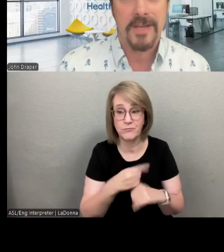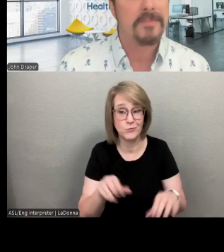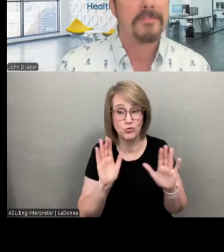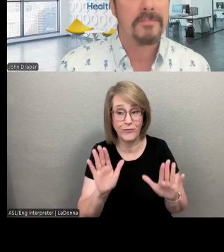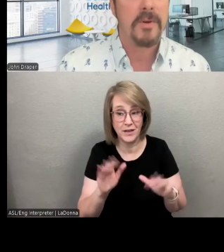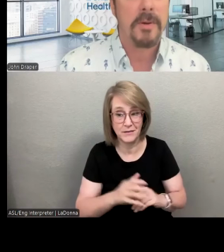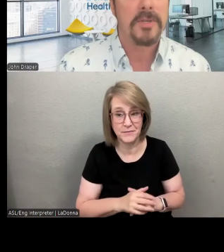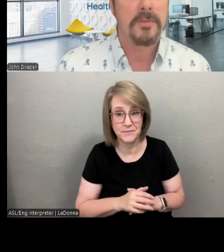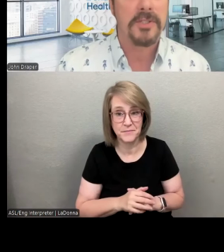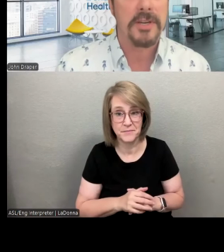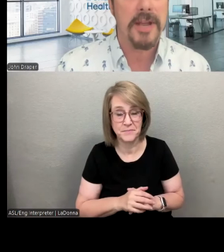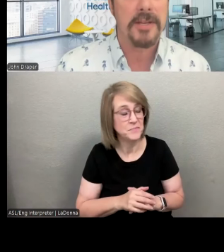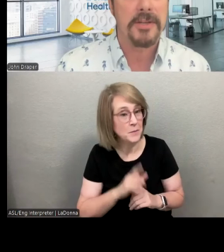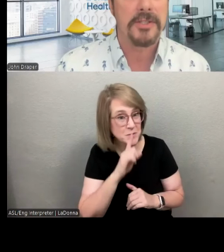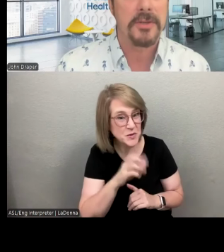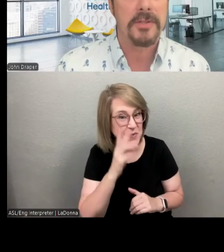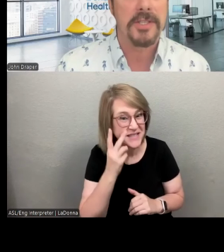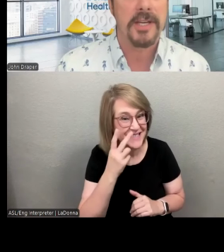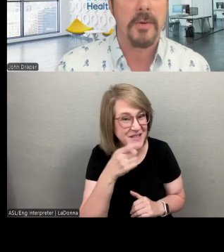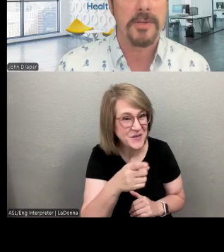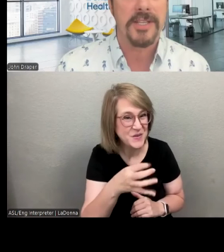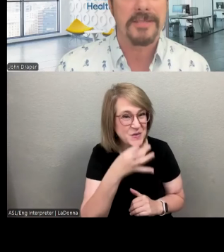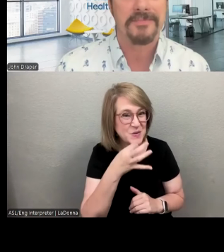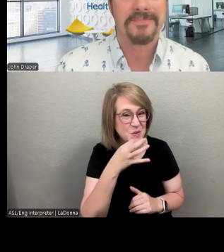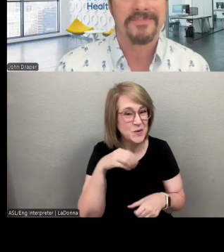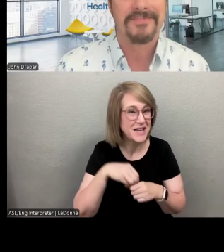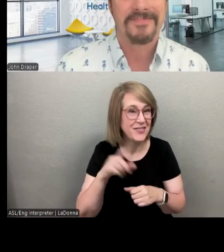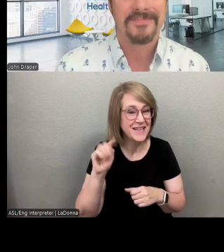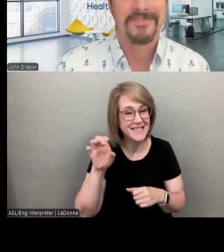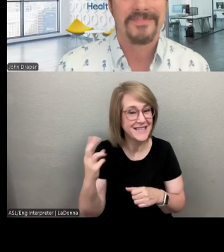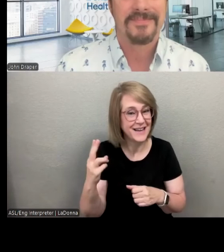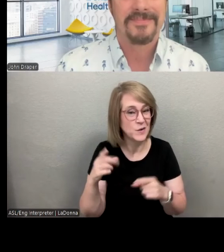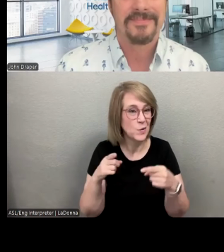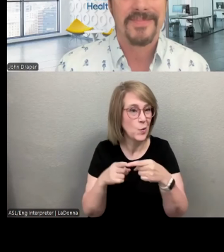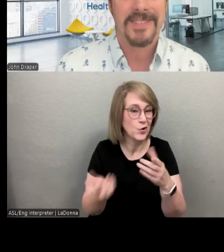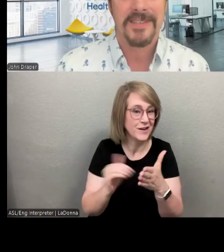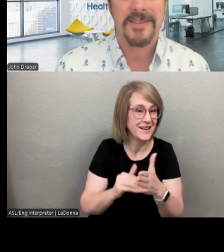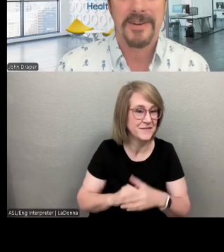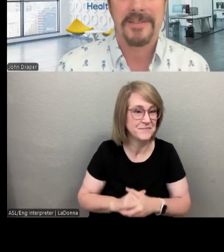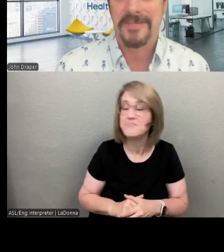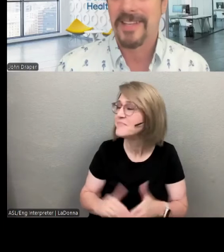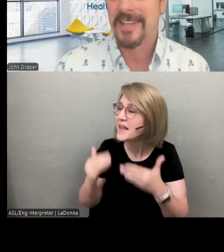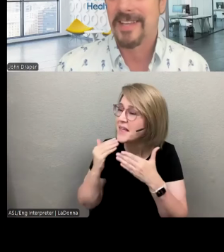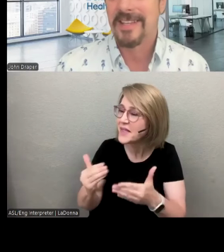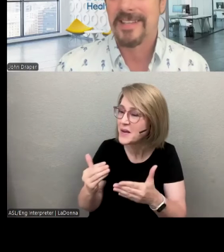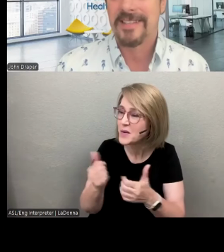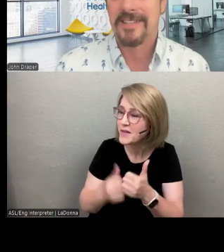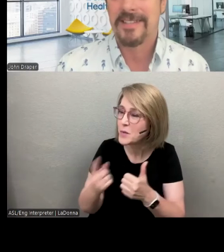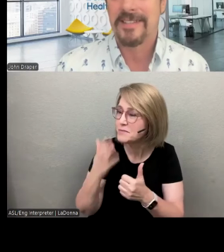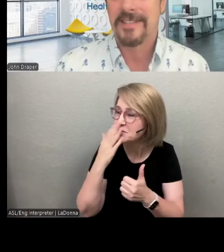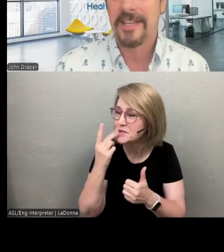And I'm sure we'll see you around here soon at the Tech Corner, Zac. Thank you, everybody. Really appreciate the questions. Great to connect